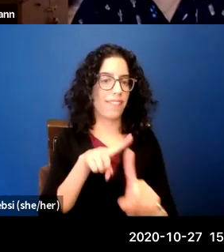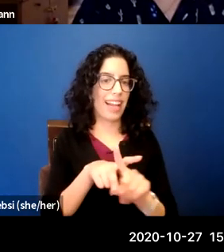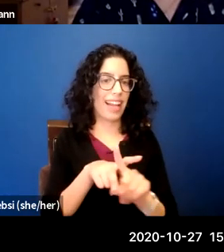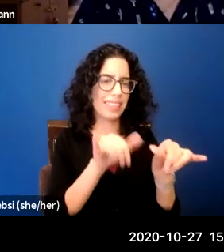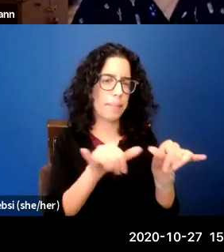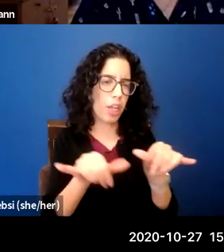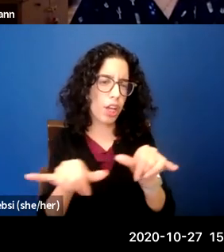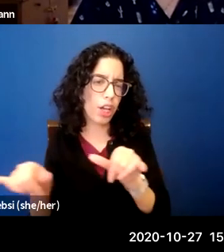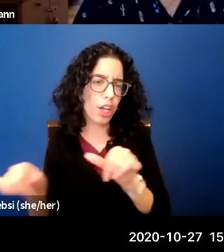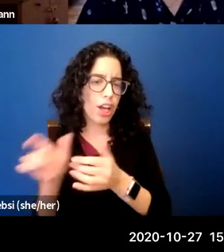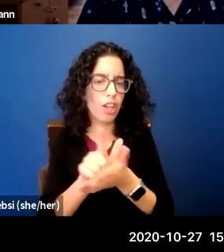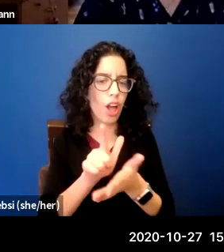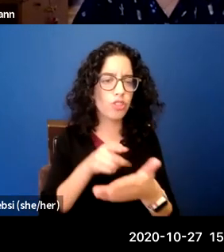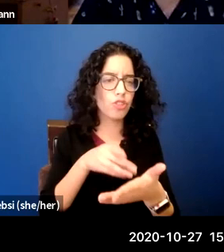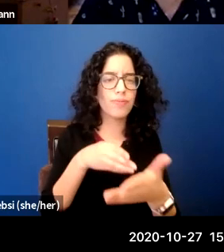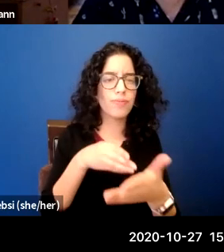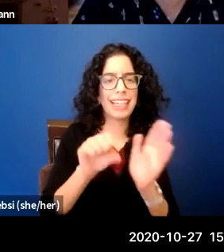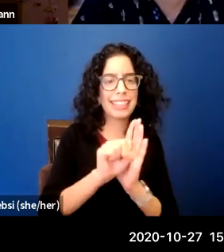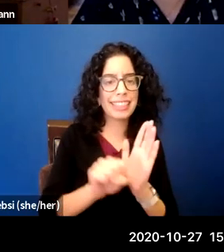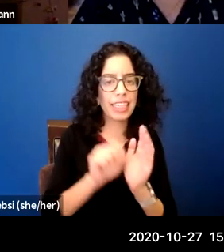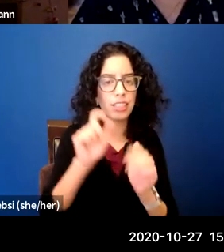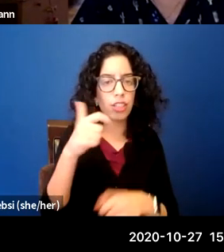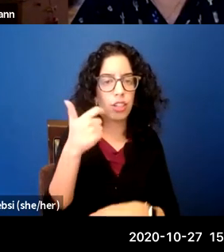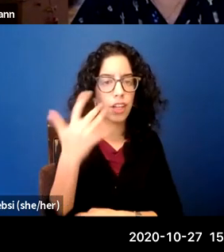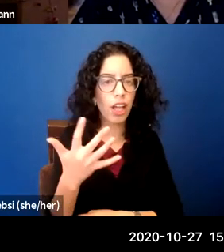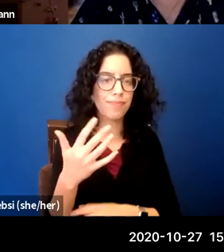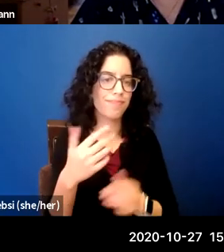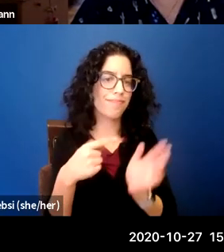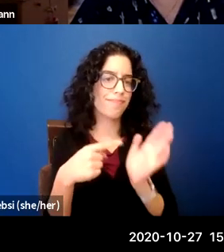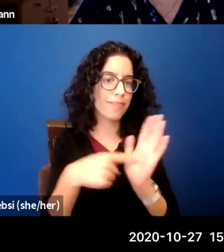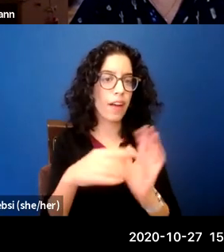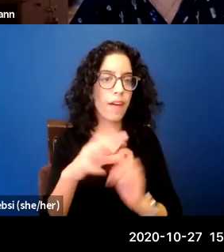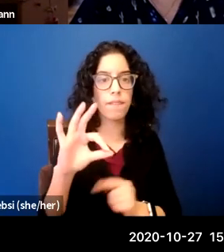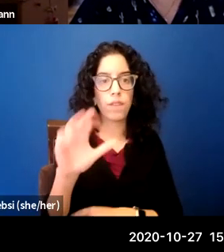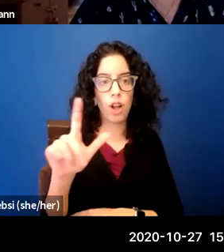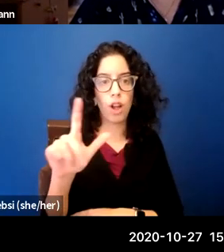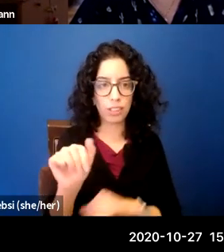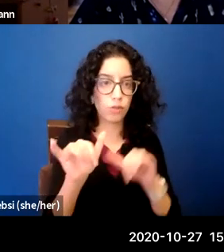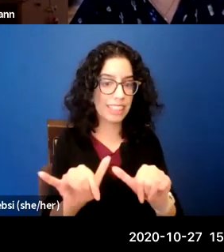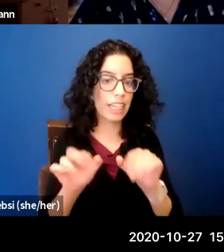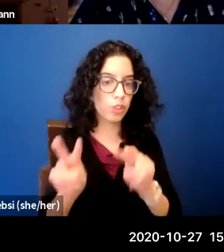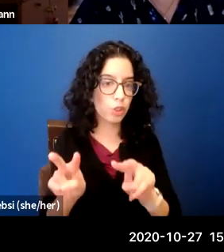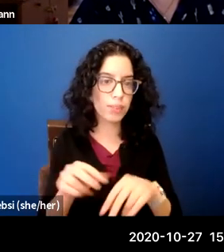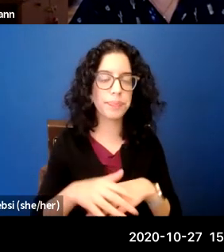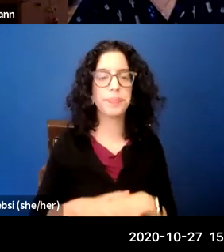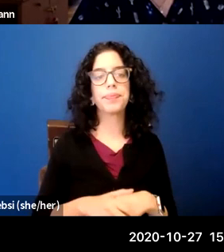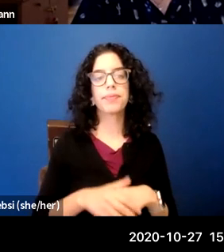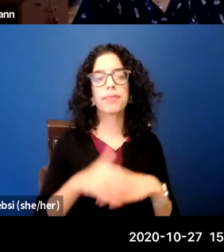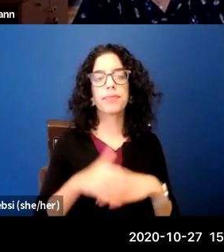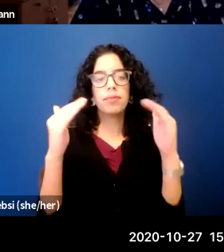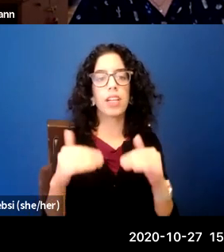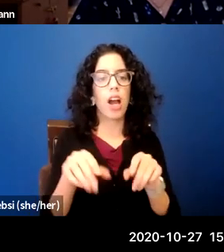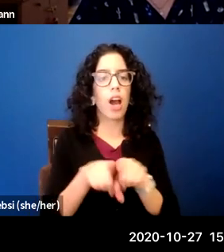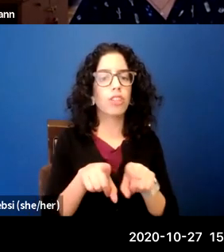specific to the ADA, we have also filed similar lawsuits against state governors, such as in